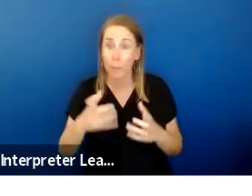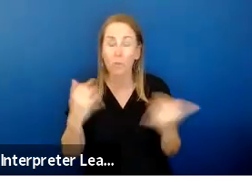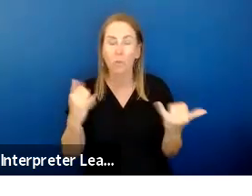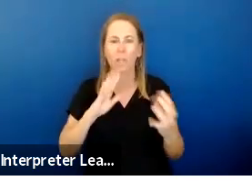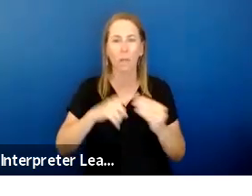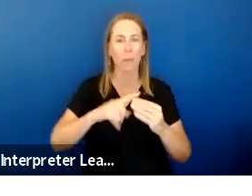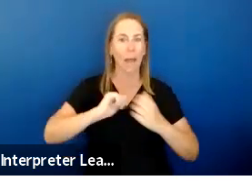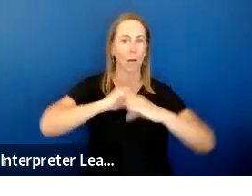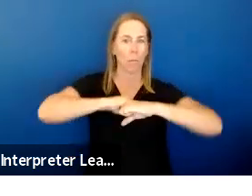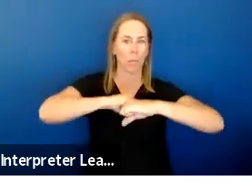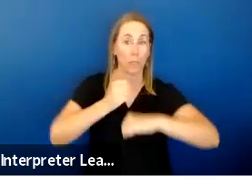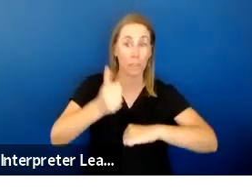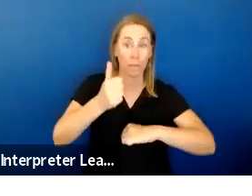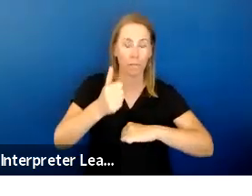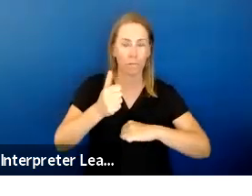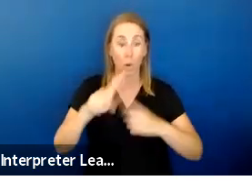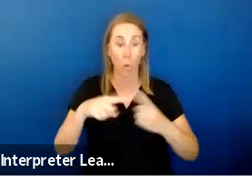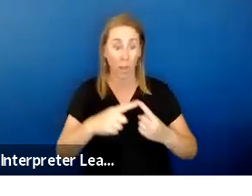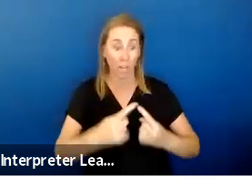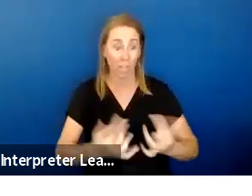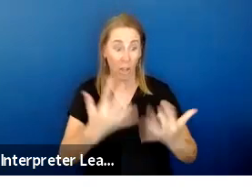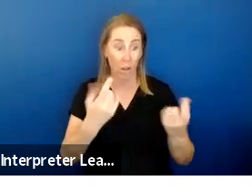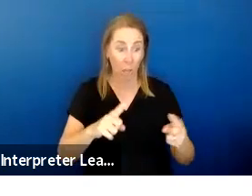from the increased risk in flood after fire.